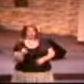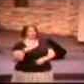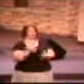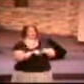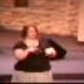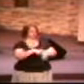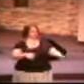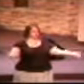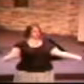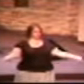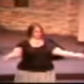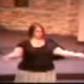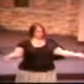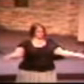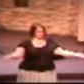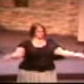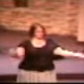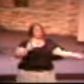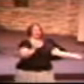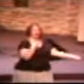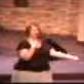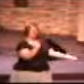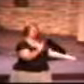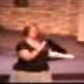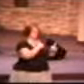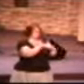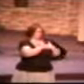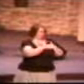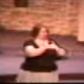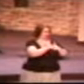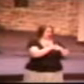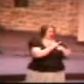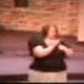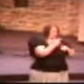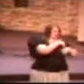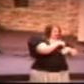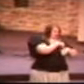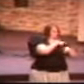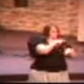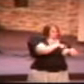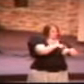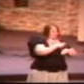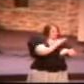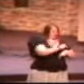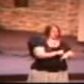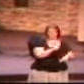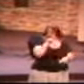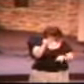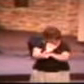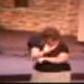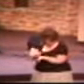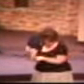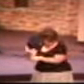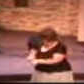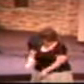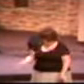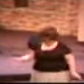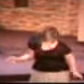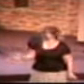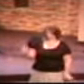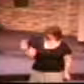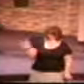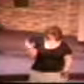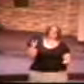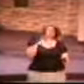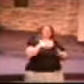it's like having two girlfriends at once in high school that doesn't work does it guys? Nod your head this way it'll go a lot